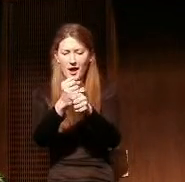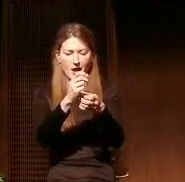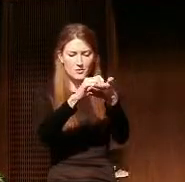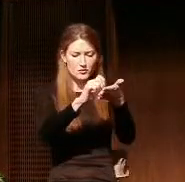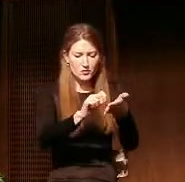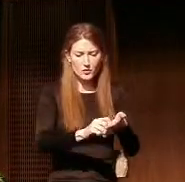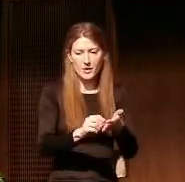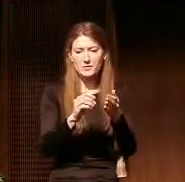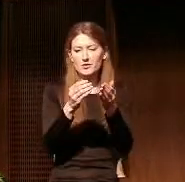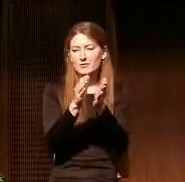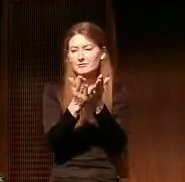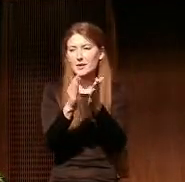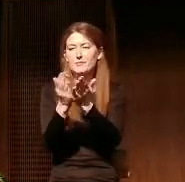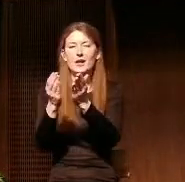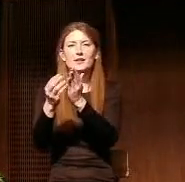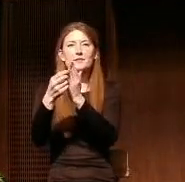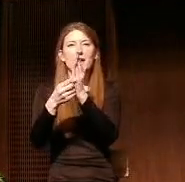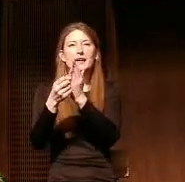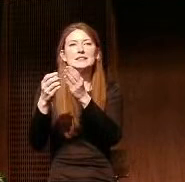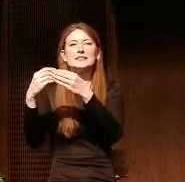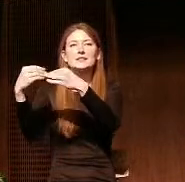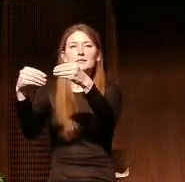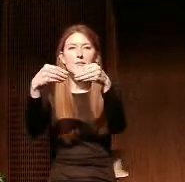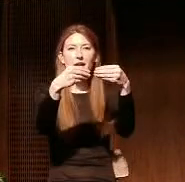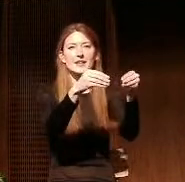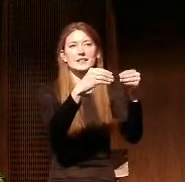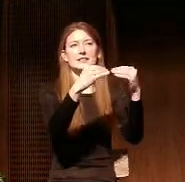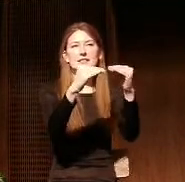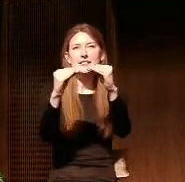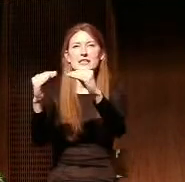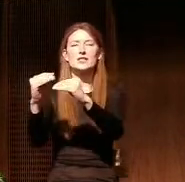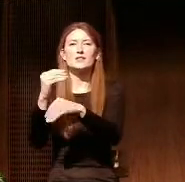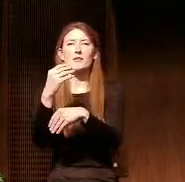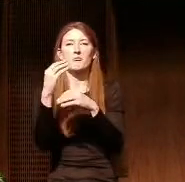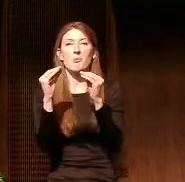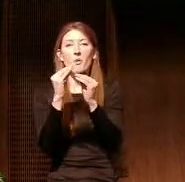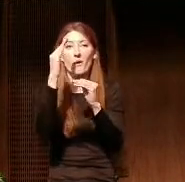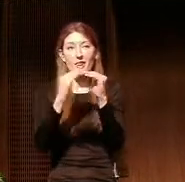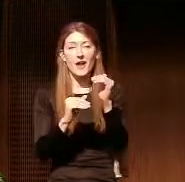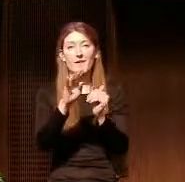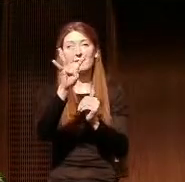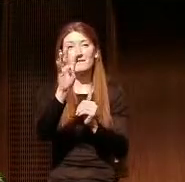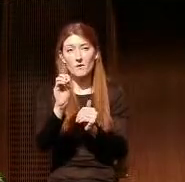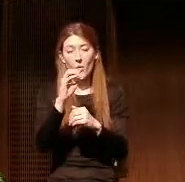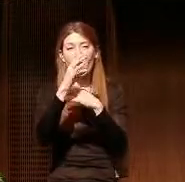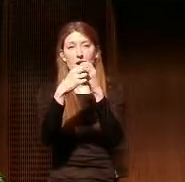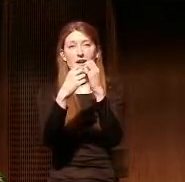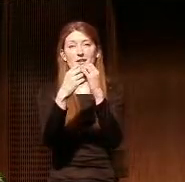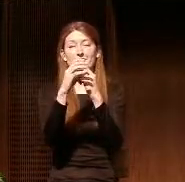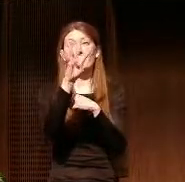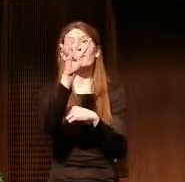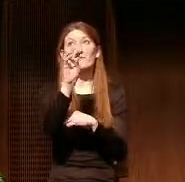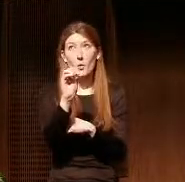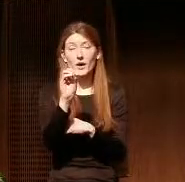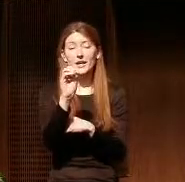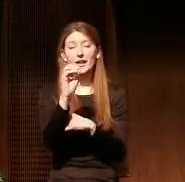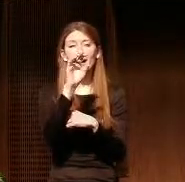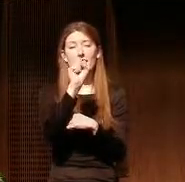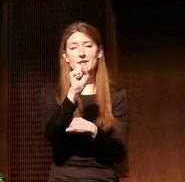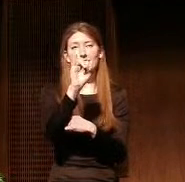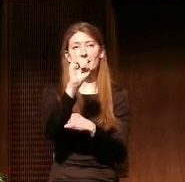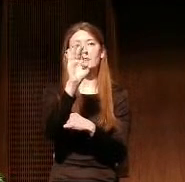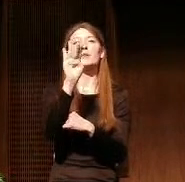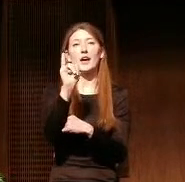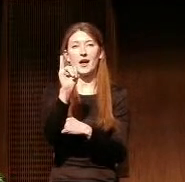the 40 SIBI courses. He knew the curriculum better than anybody alive. Sorry,